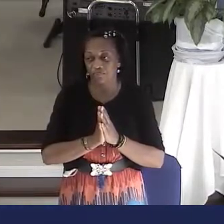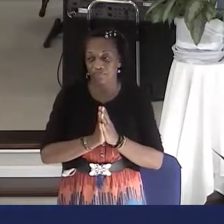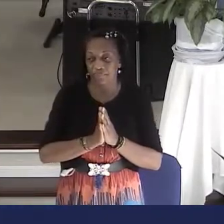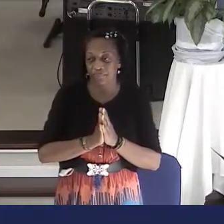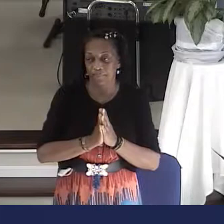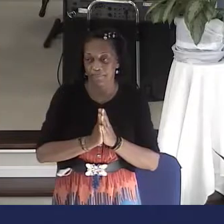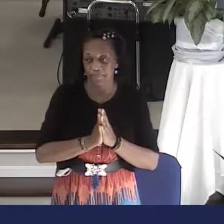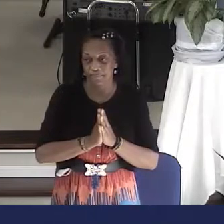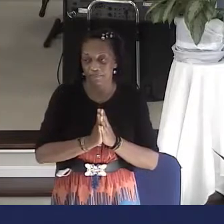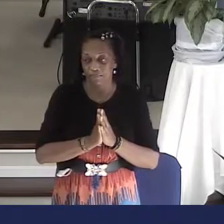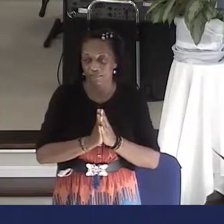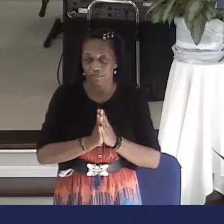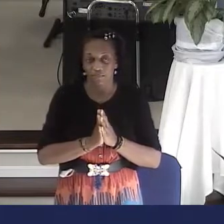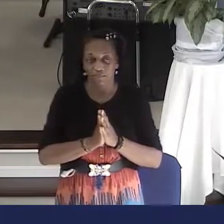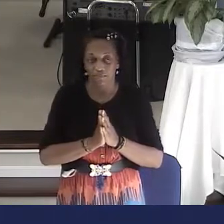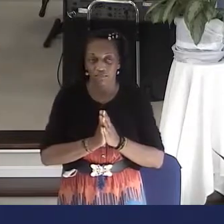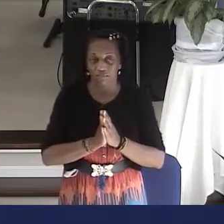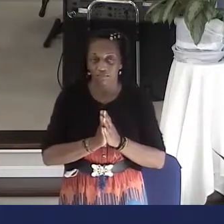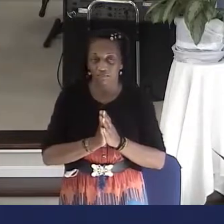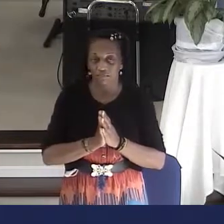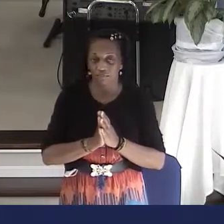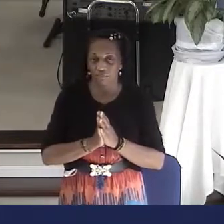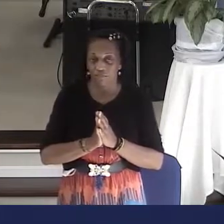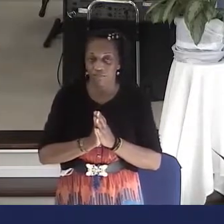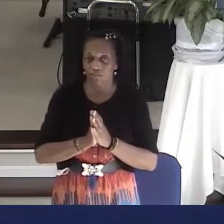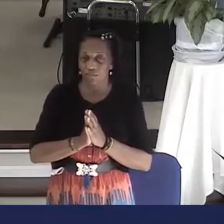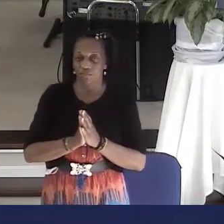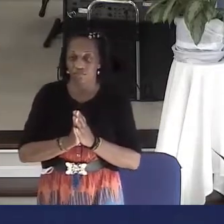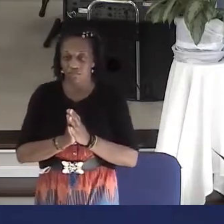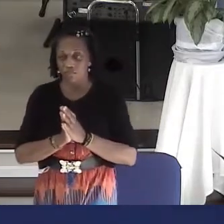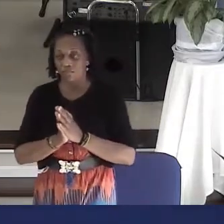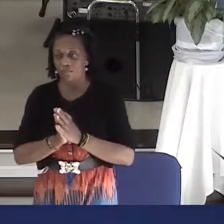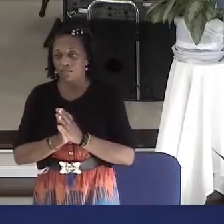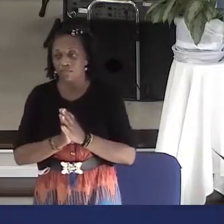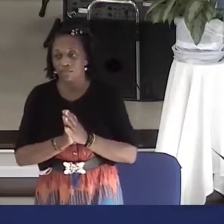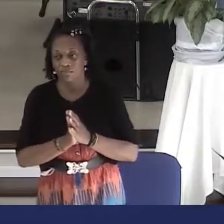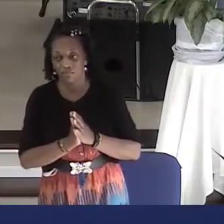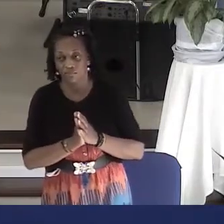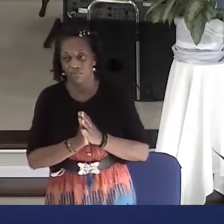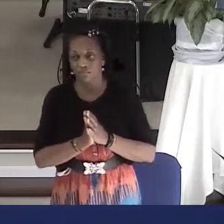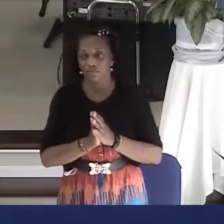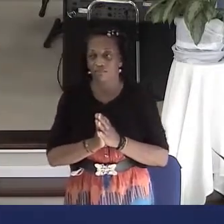I don't know. Maybe I knew it wasn't going to work or he didn't give the go ahead, but